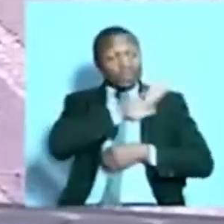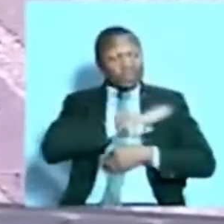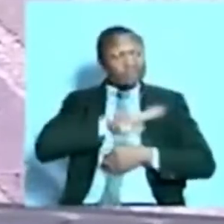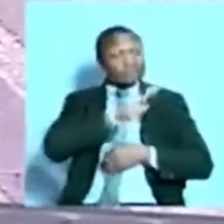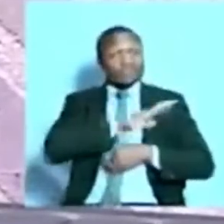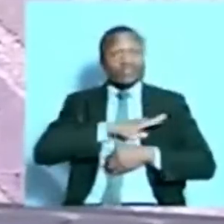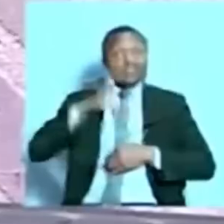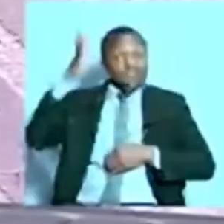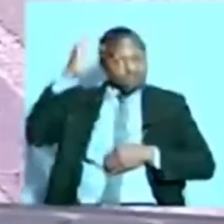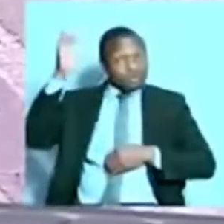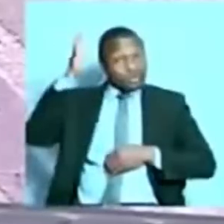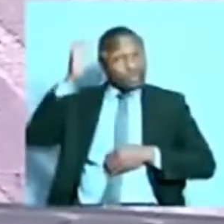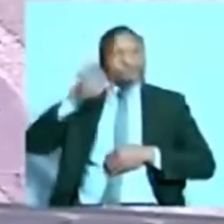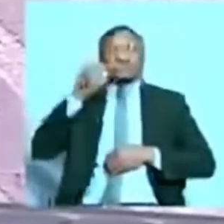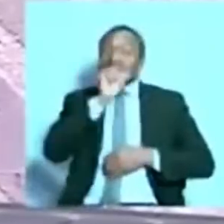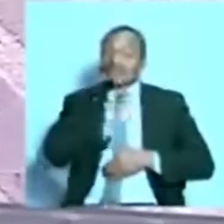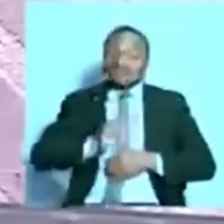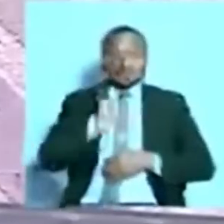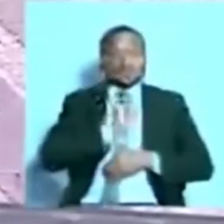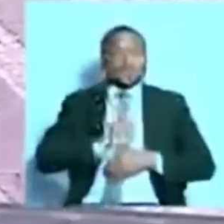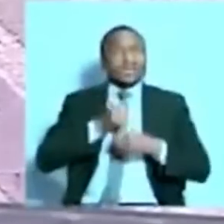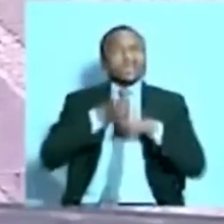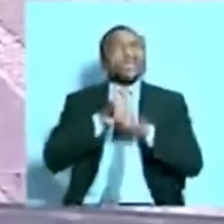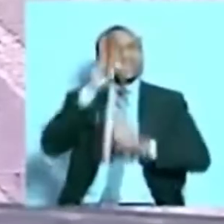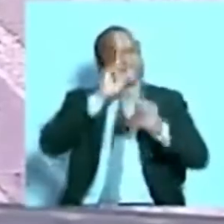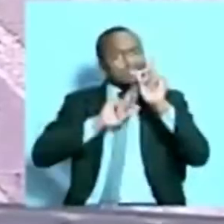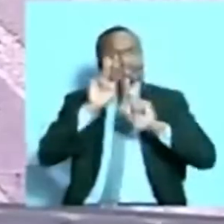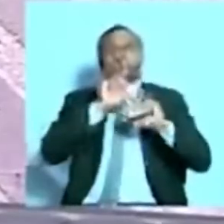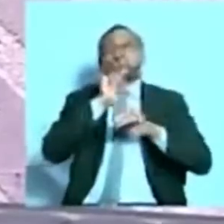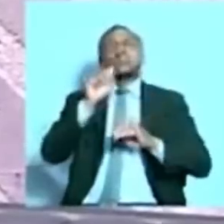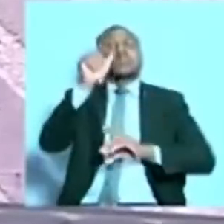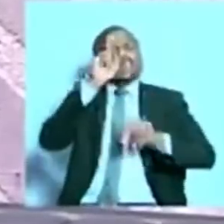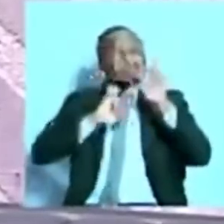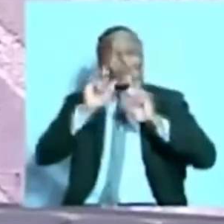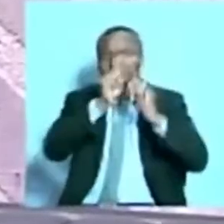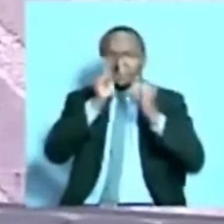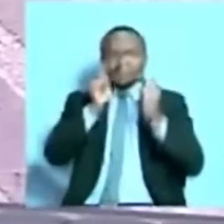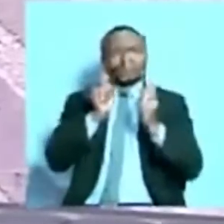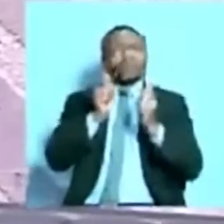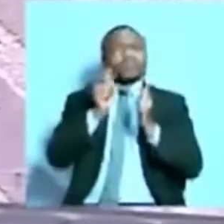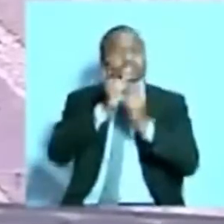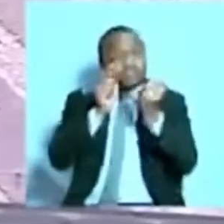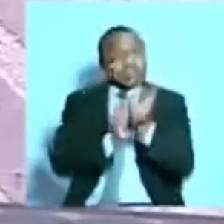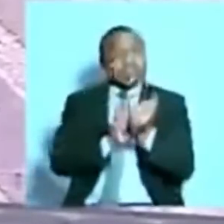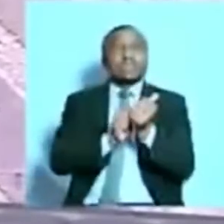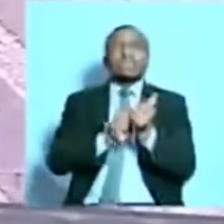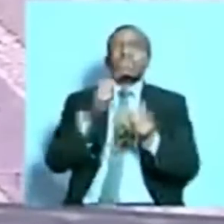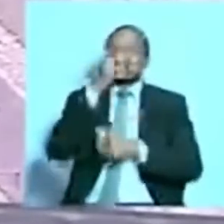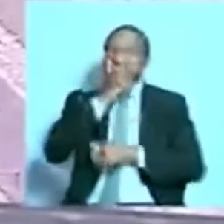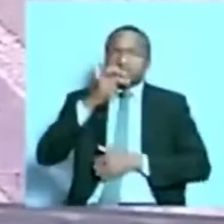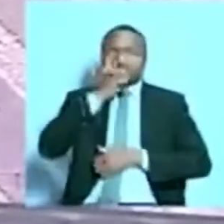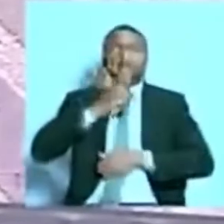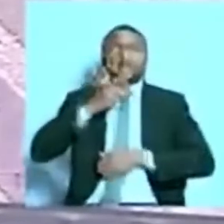we apologize, and make it a debate instead of debating the speech of His